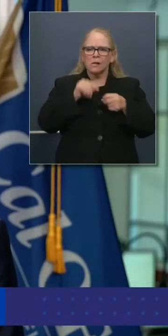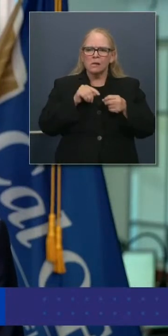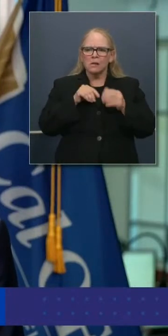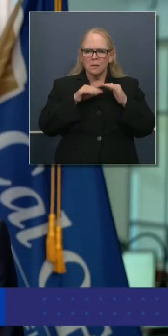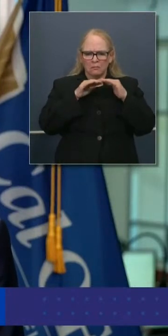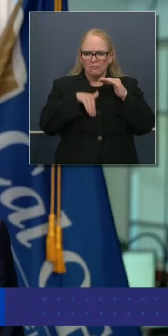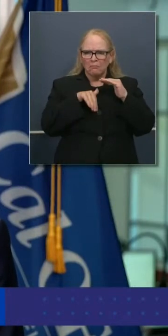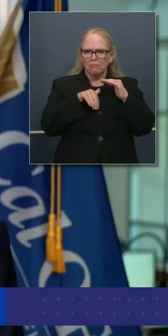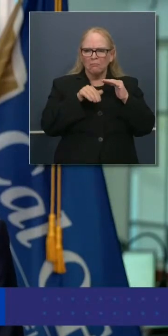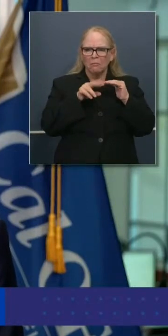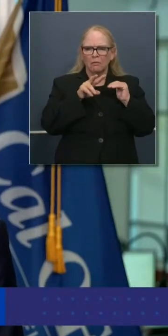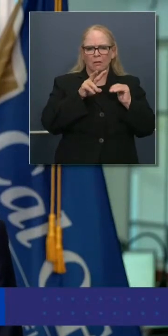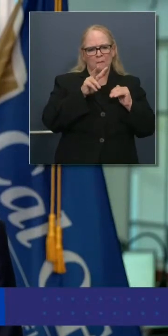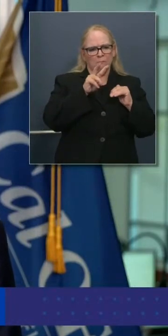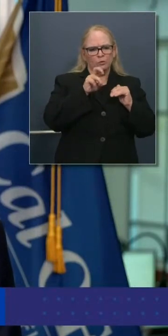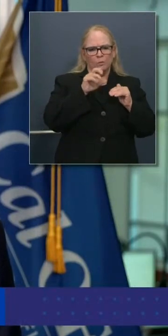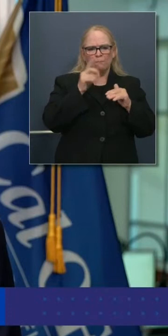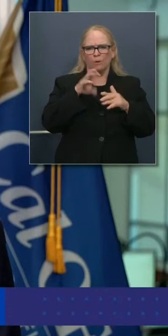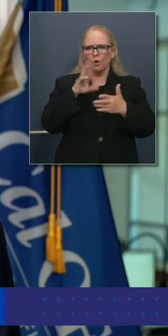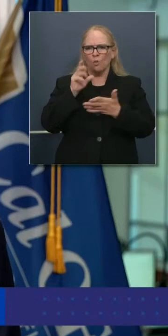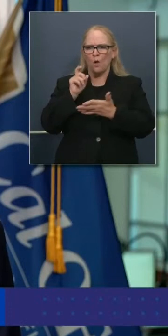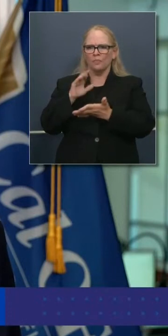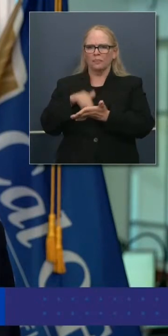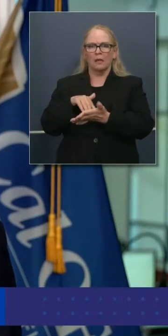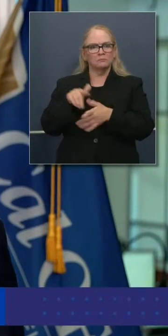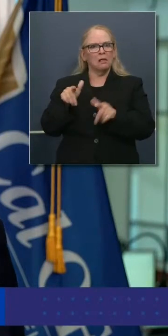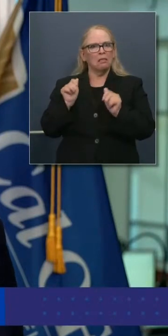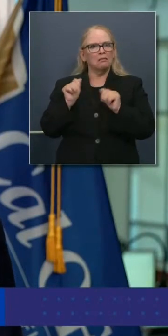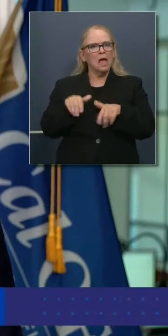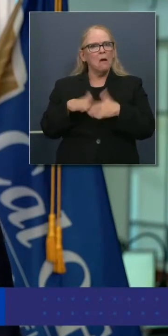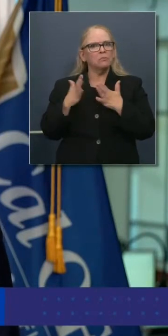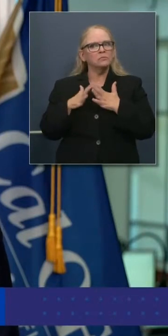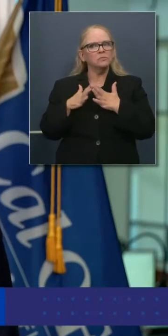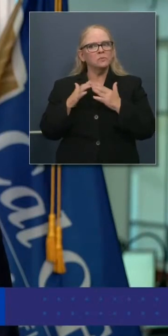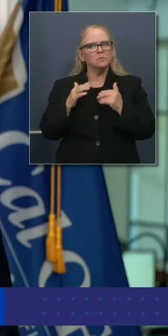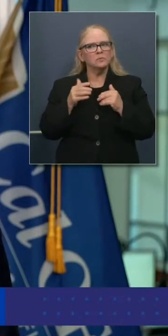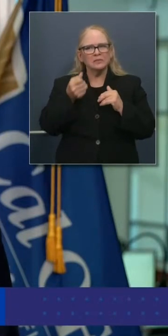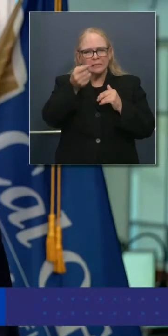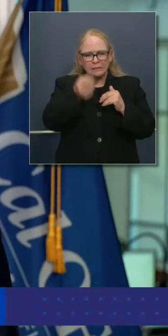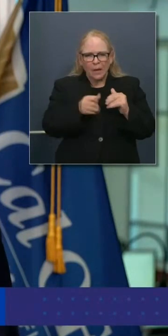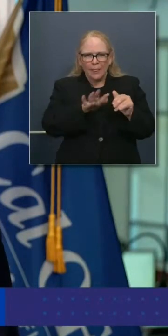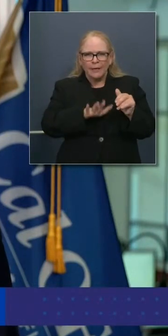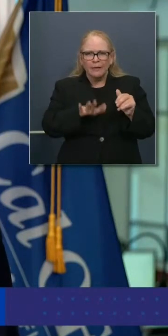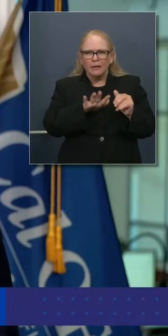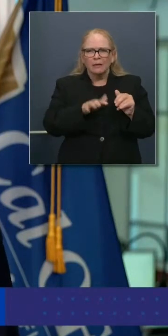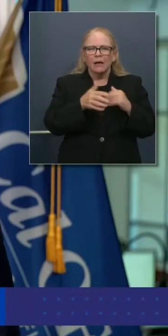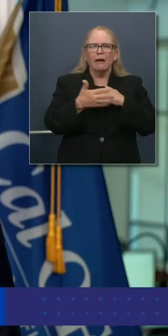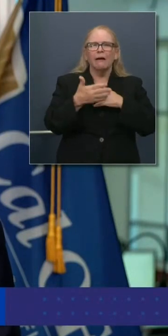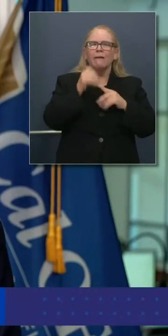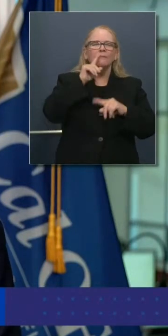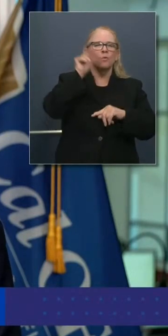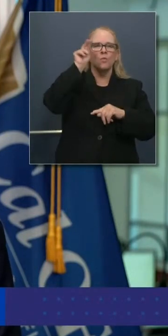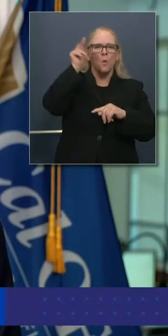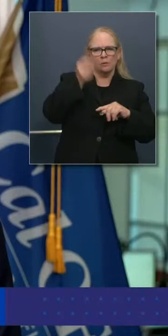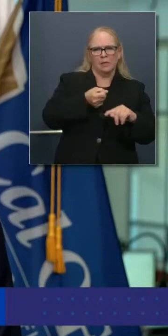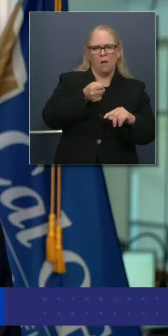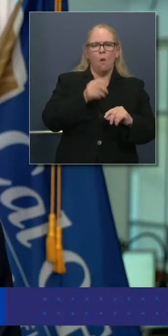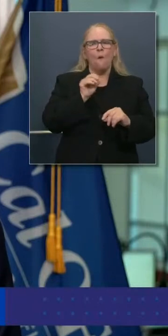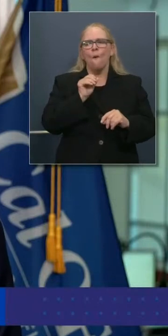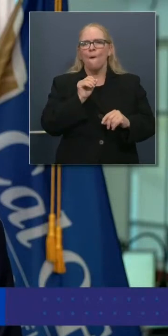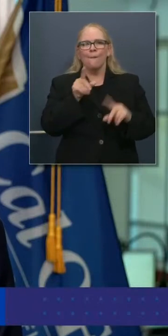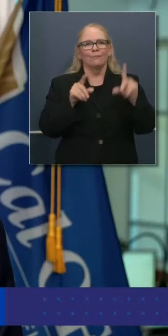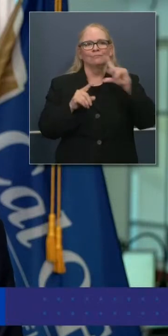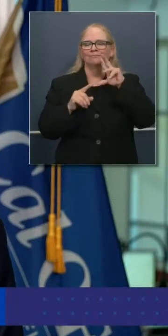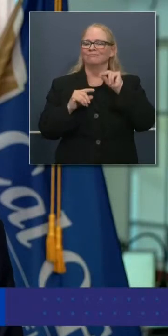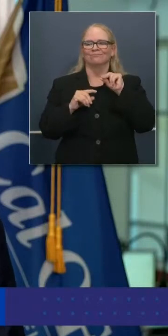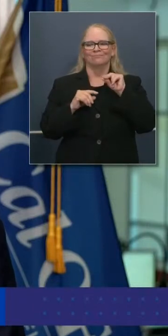cases per 100,000 people, would they be able to move forward and open schools? Yes. Or would the whole county have to pull